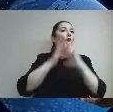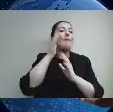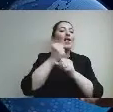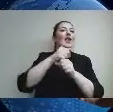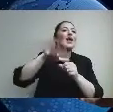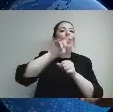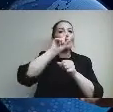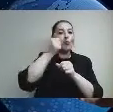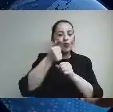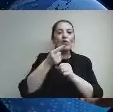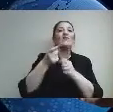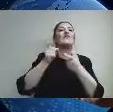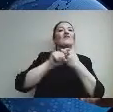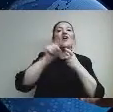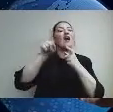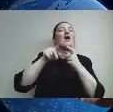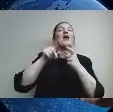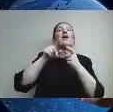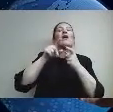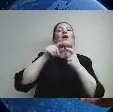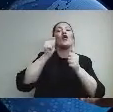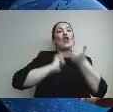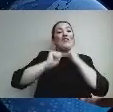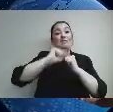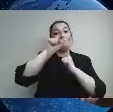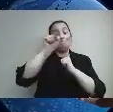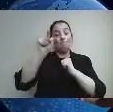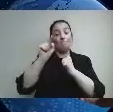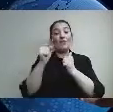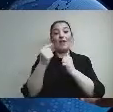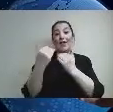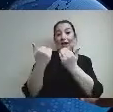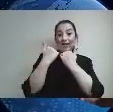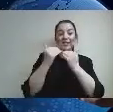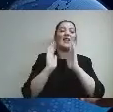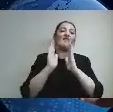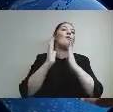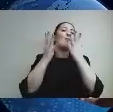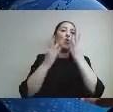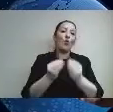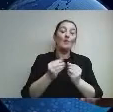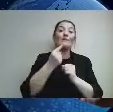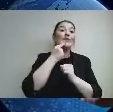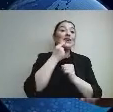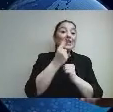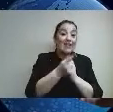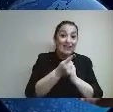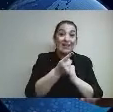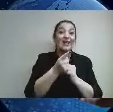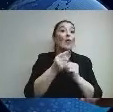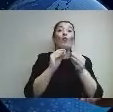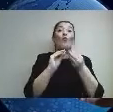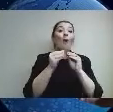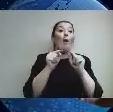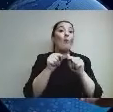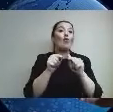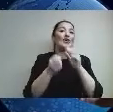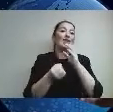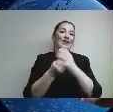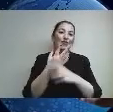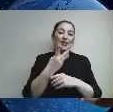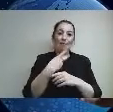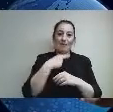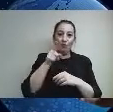university units. Here, where the problem arose, uh, actually, we asked the question of who